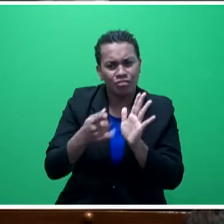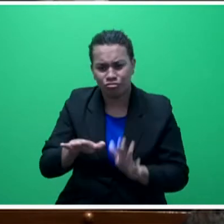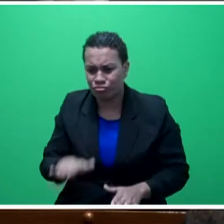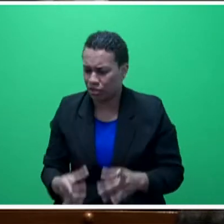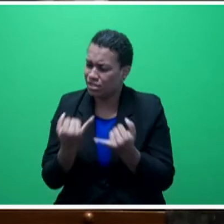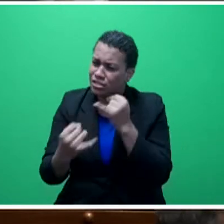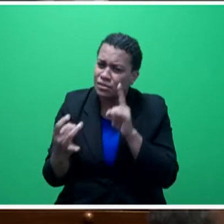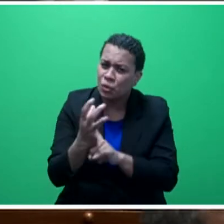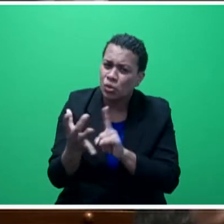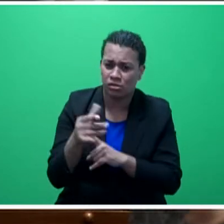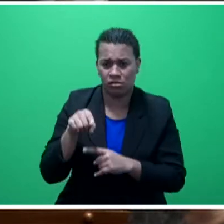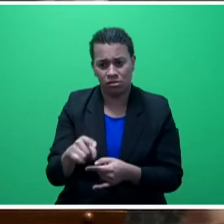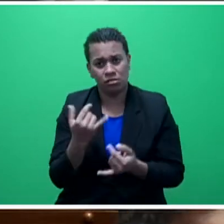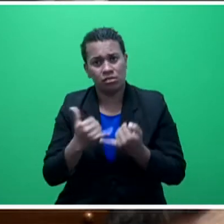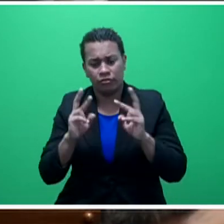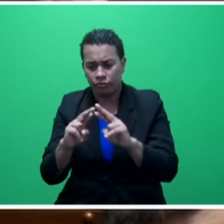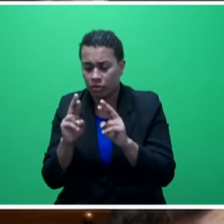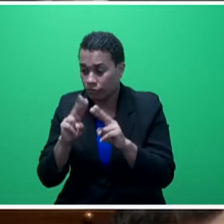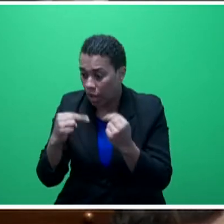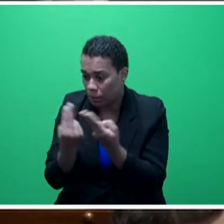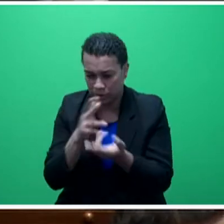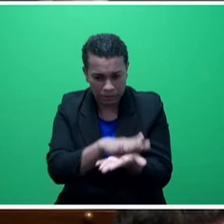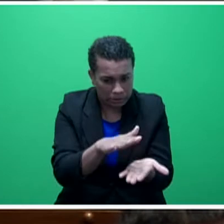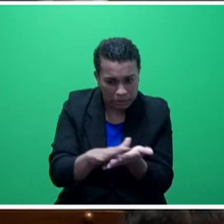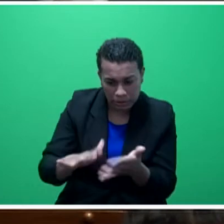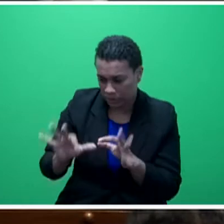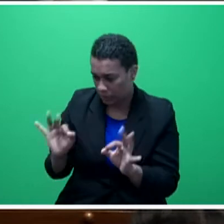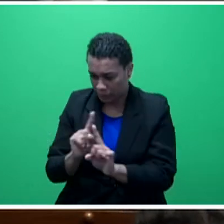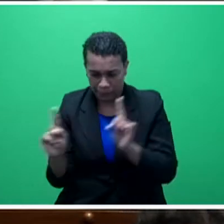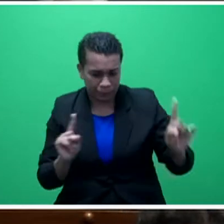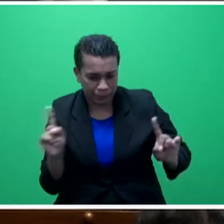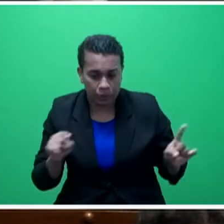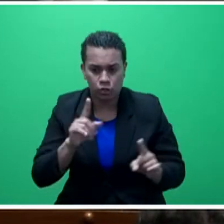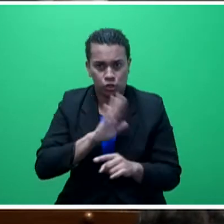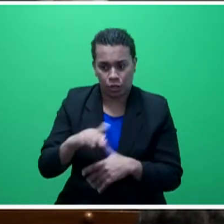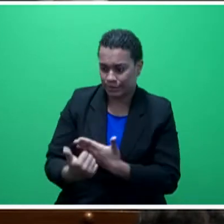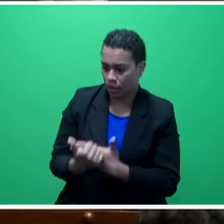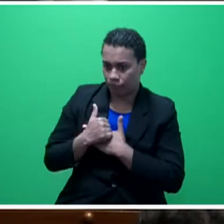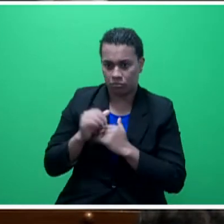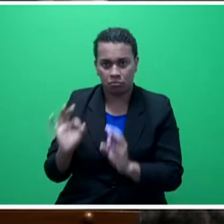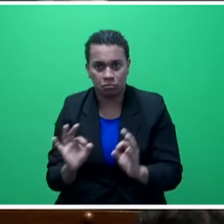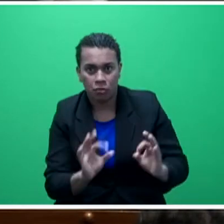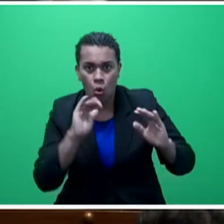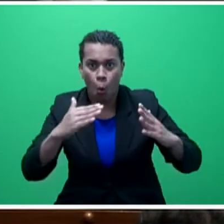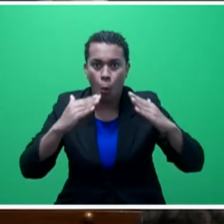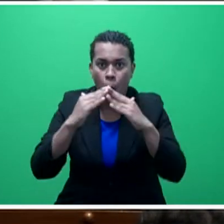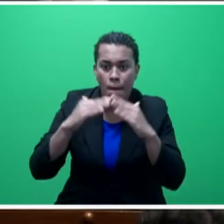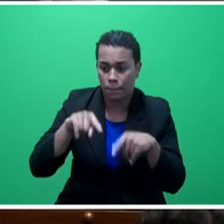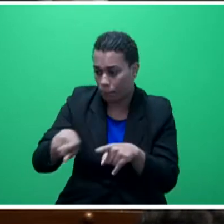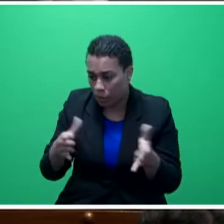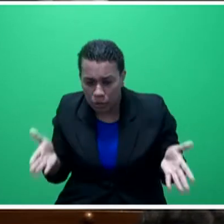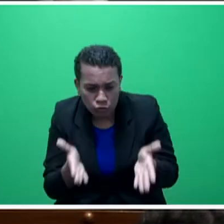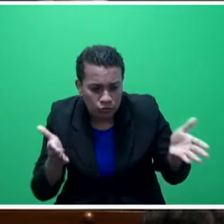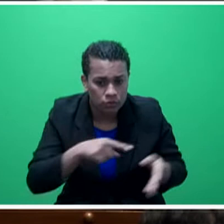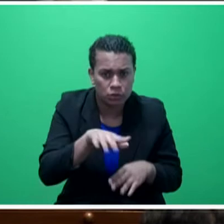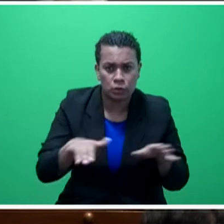our families practice good hygiene and ensure that our children are safe in our homes. I urge our mothers, be on the